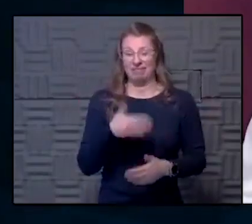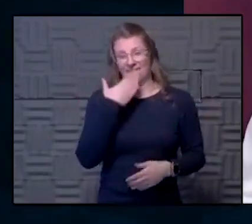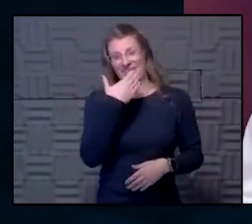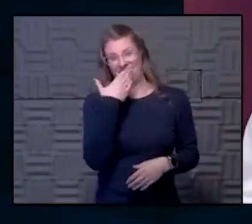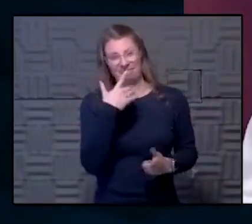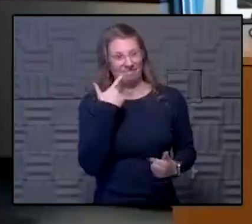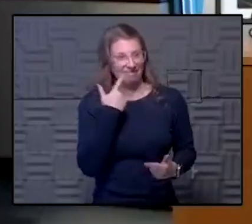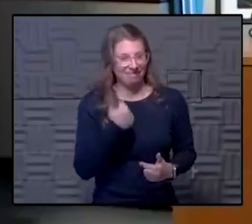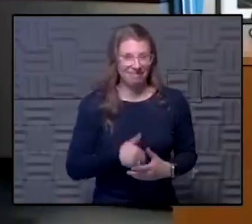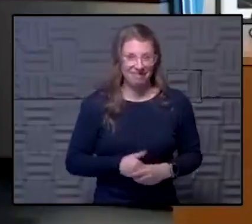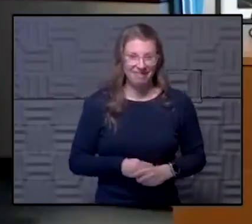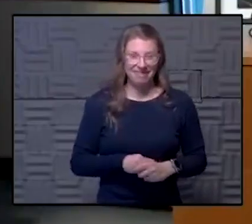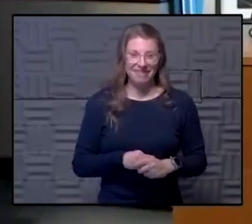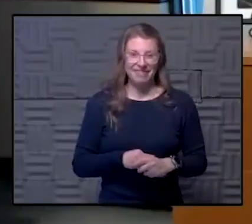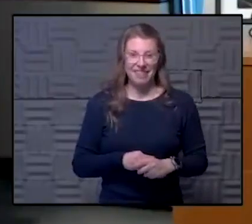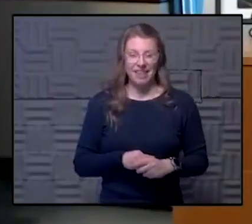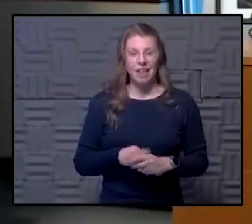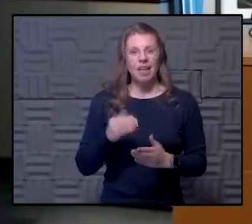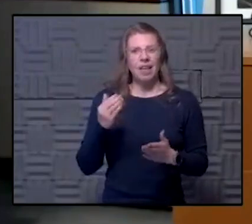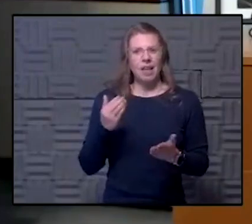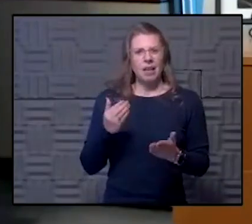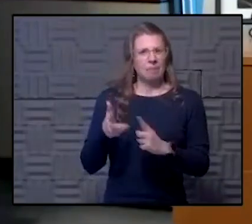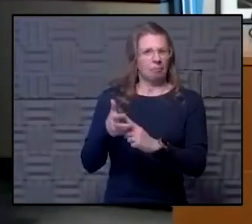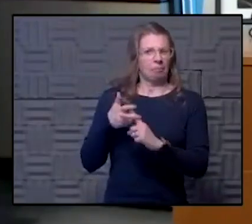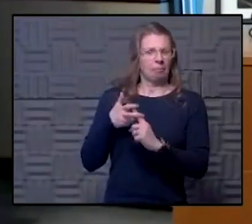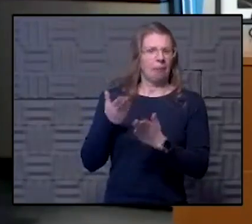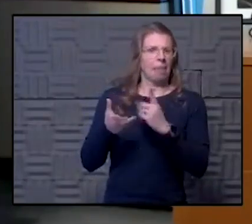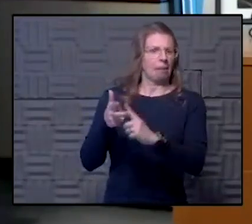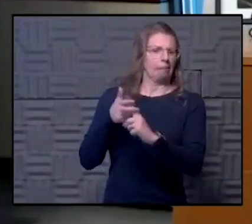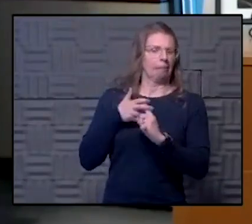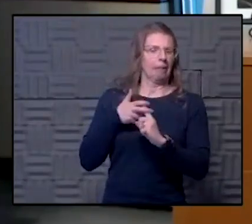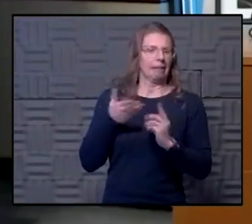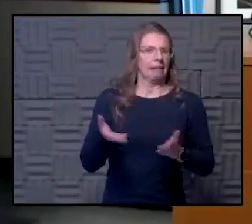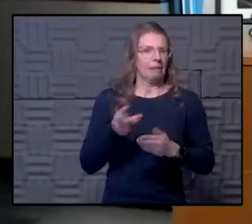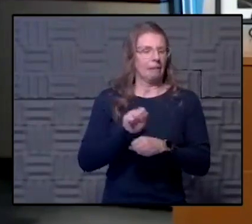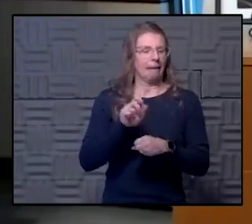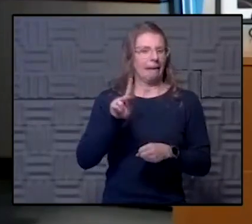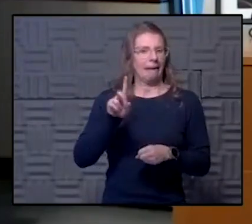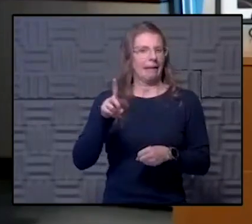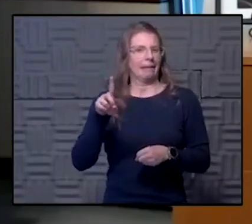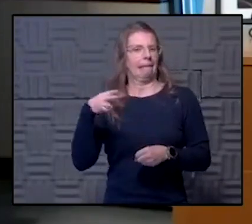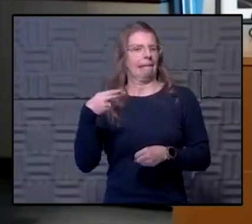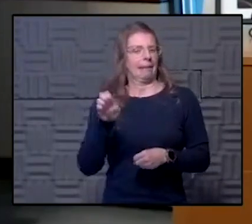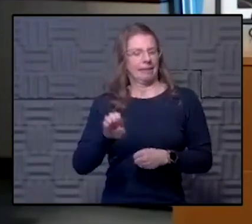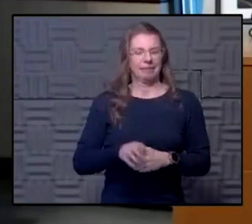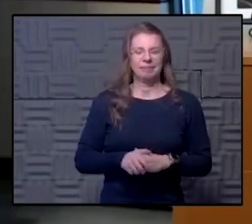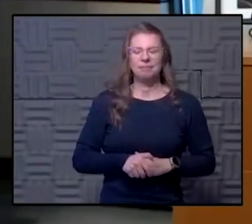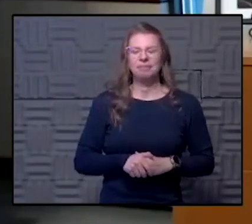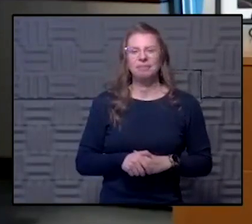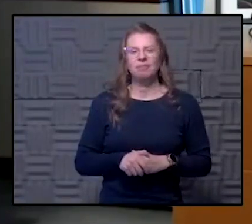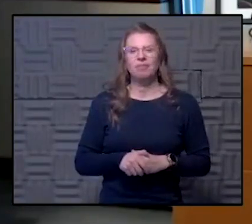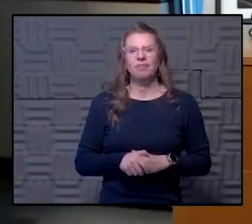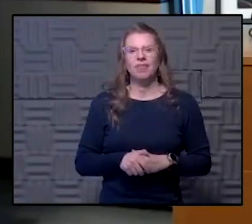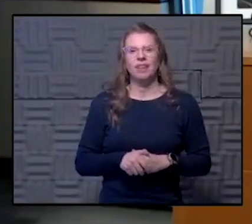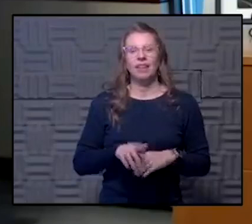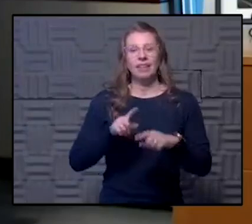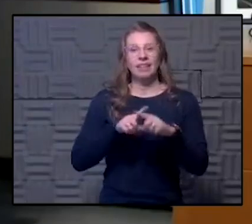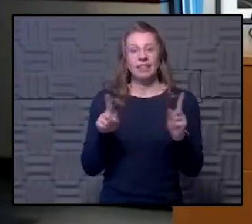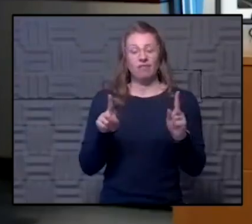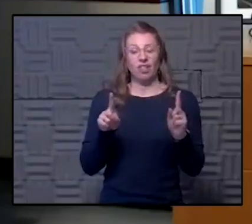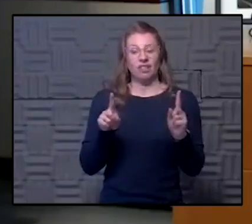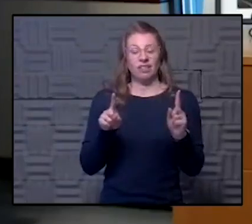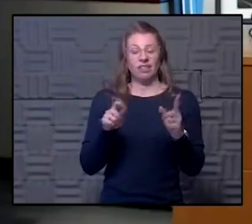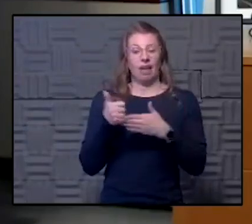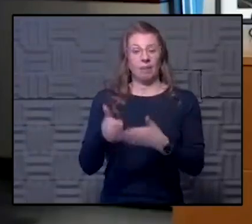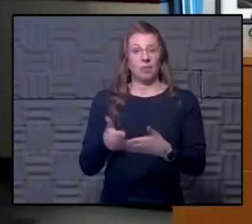Thanks. We might have a place for you over here. But beyond that, the other thing I think has made a difference is testing. And I might use